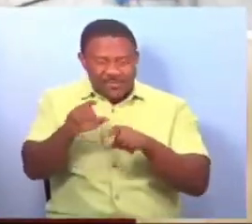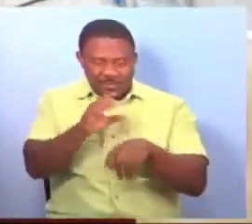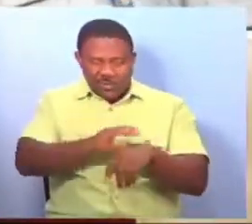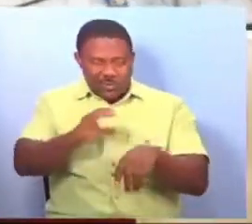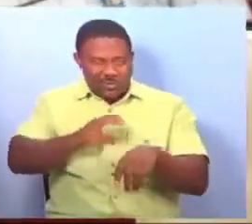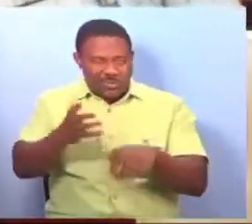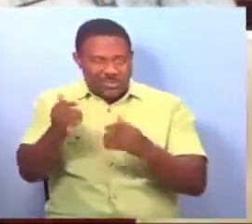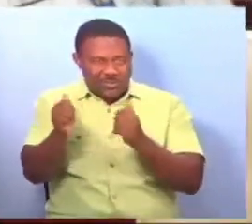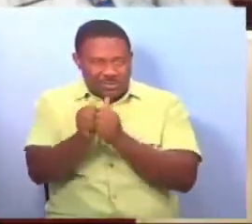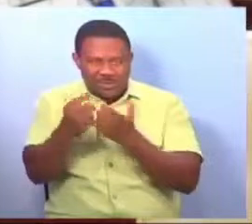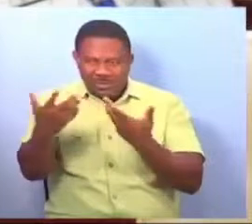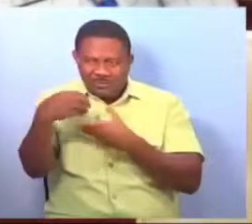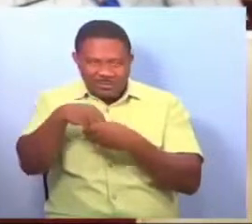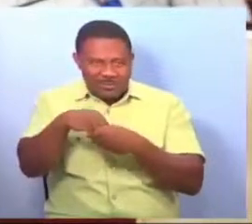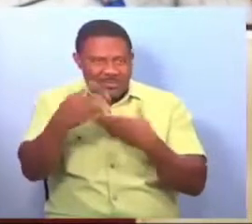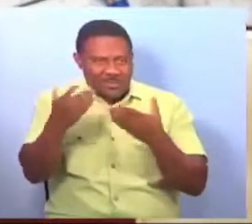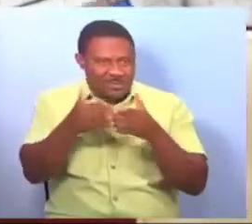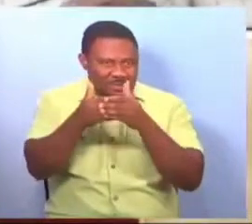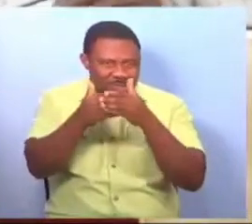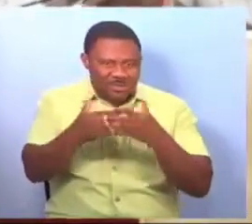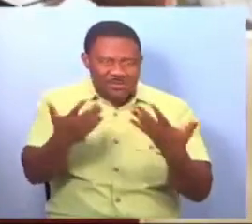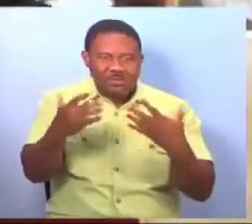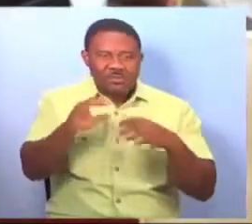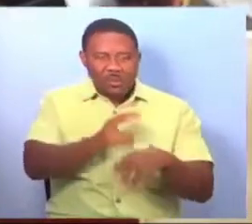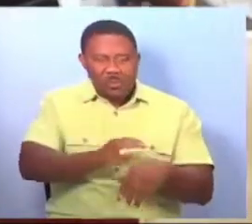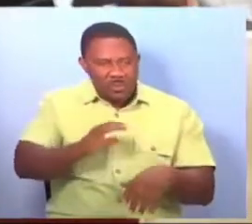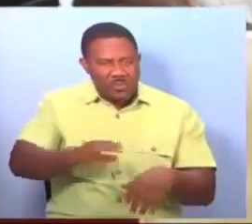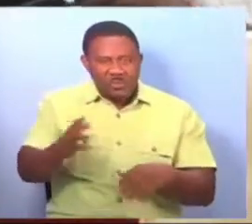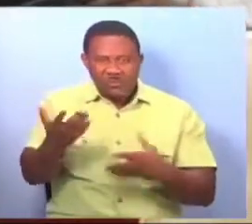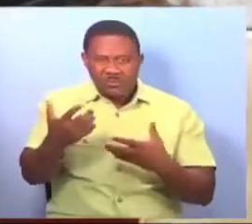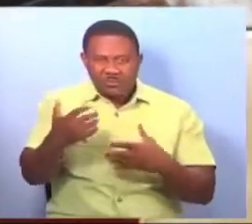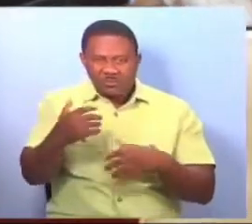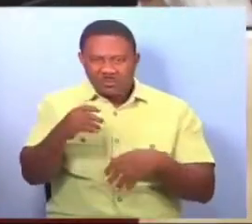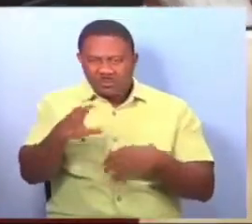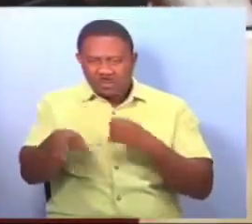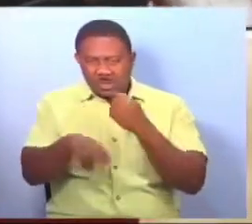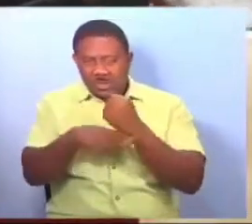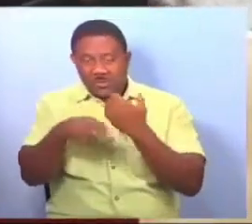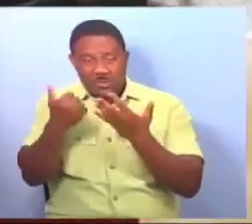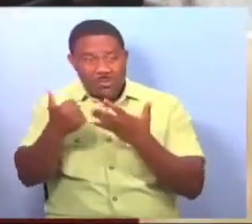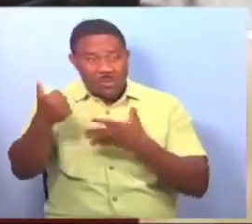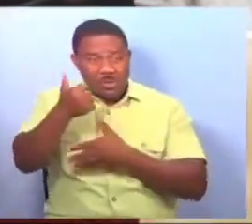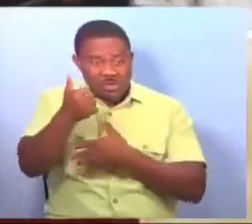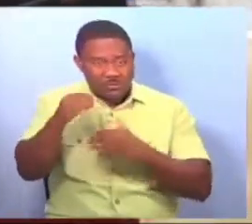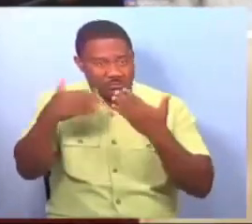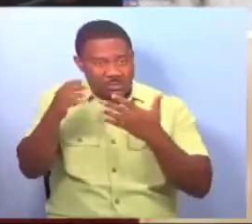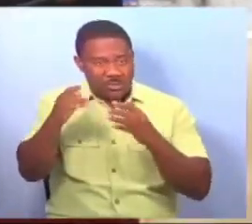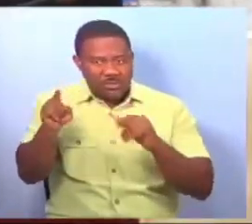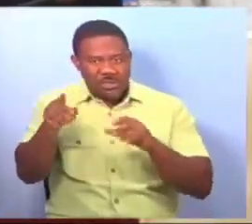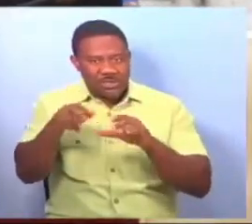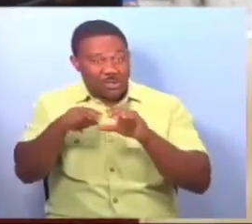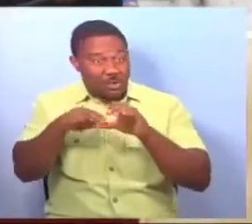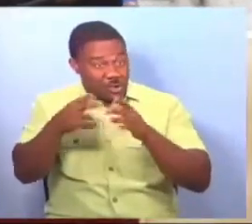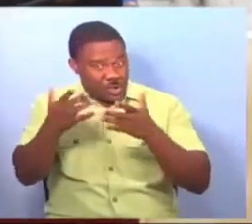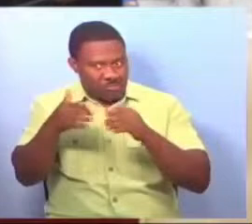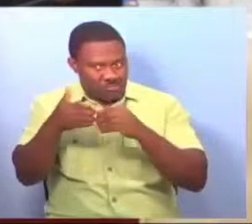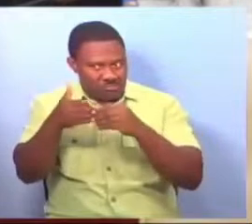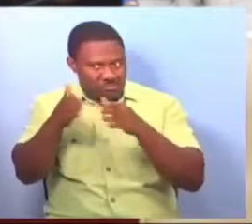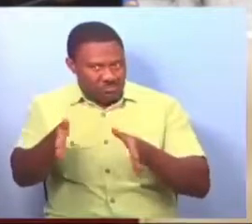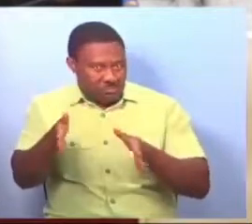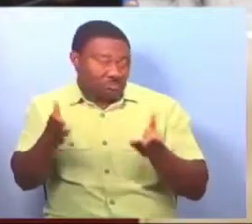We also worked together in the leadership of the committee, first as a deputy ranking and subsequently as a chair of the committee.